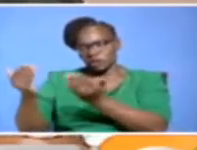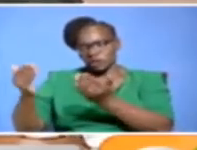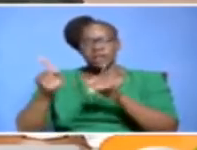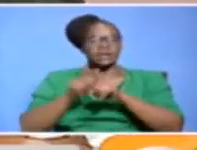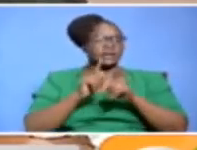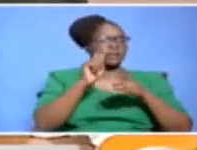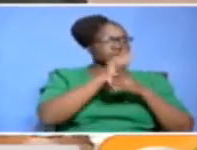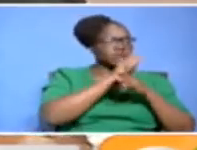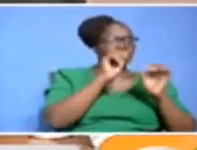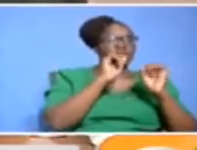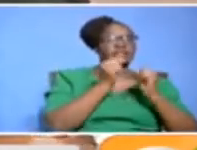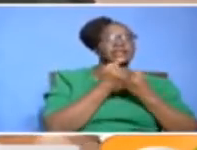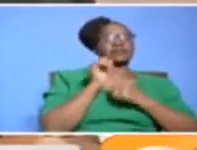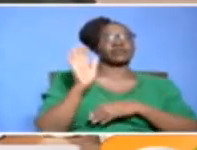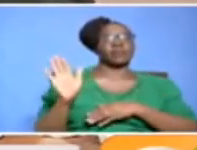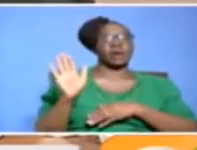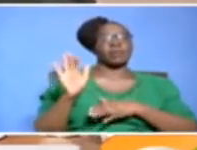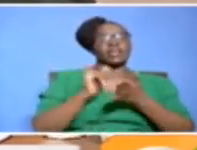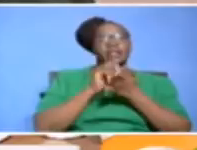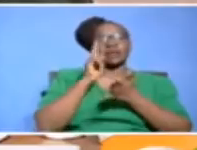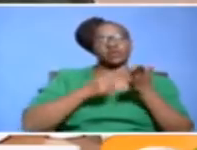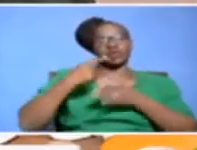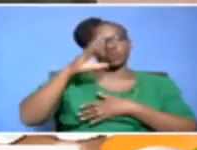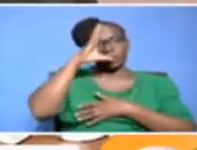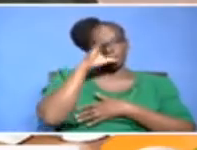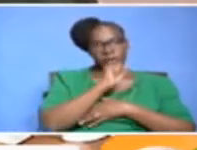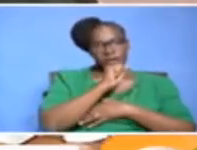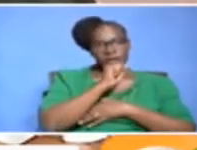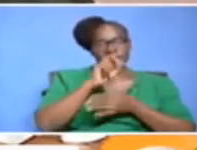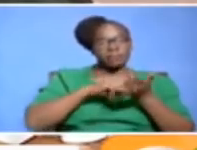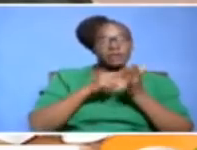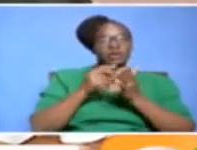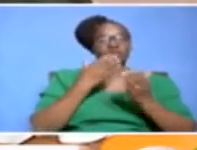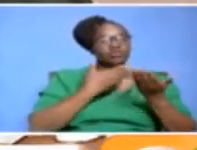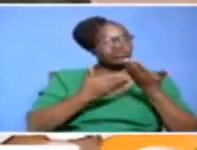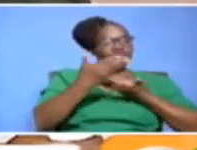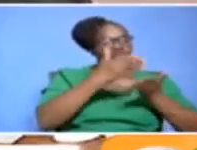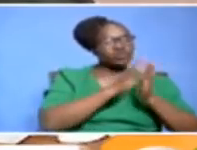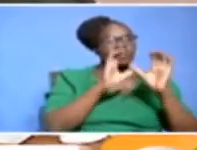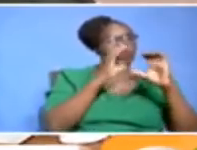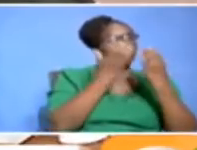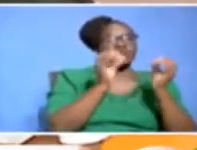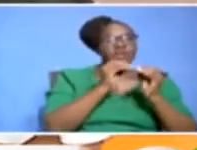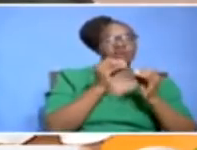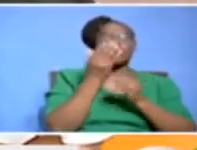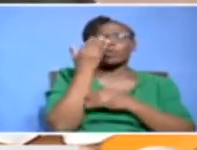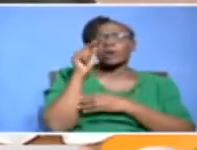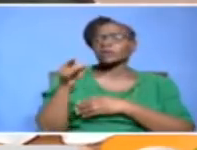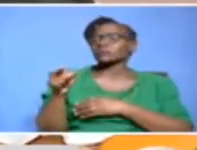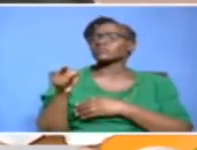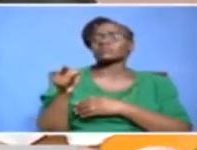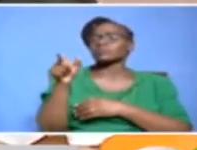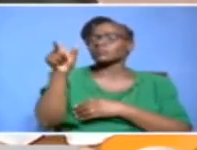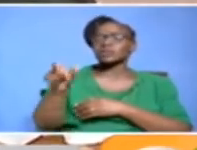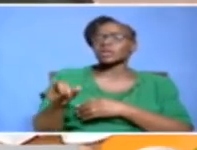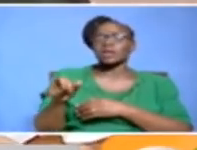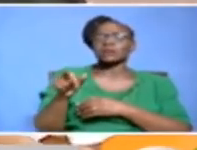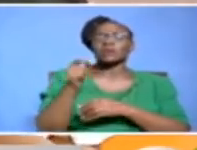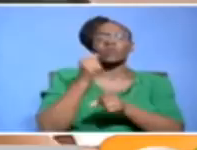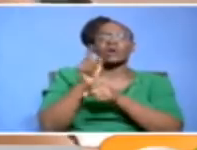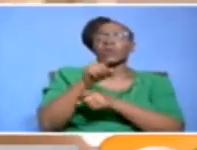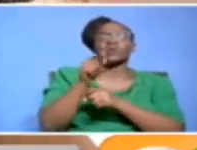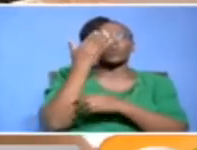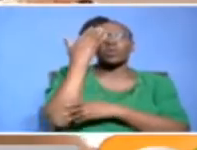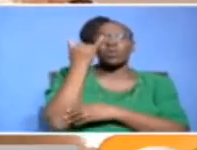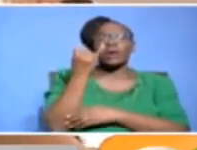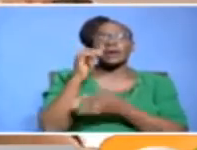his safety net? And that is what we are lacking. So we are not talking to the community. Why did this child commit this crime? How can we help? So beyond